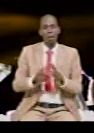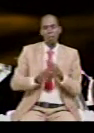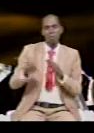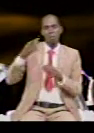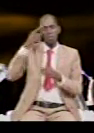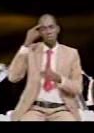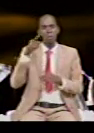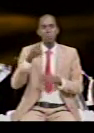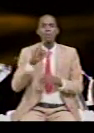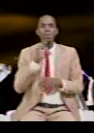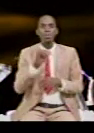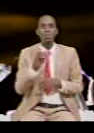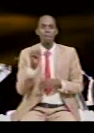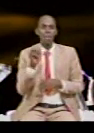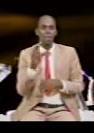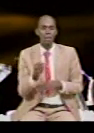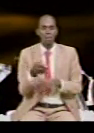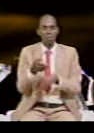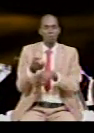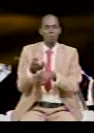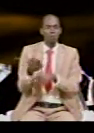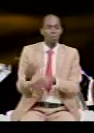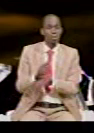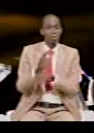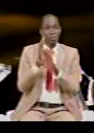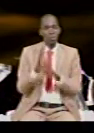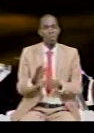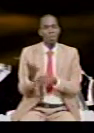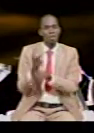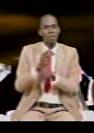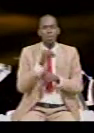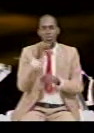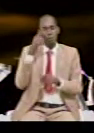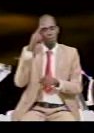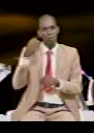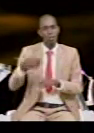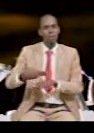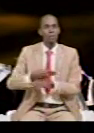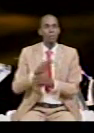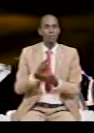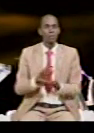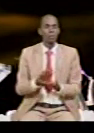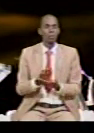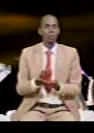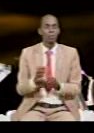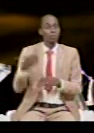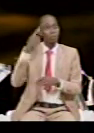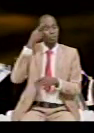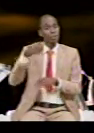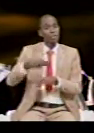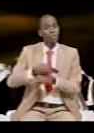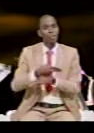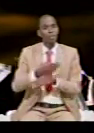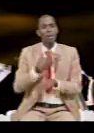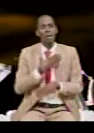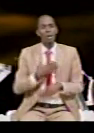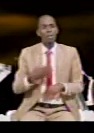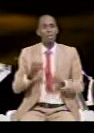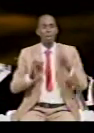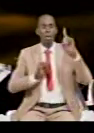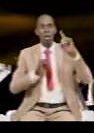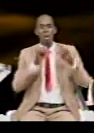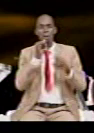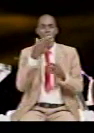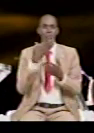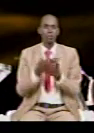am the good shepherd, and know my sheep, and am known of mine. So we see there that Christ